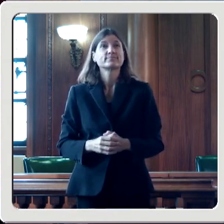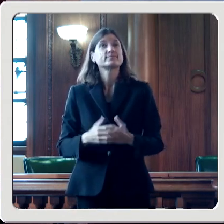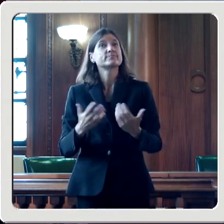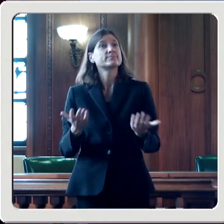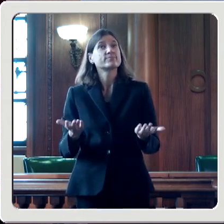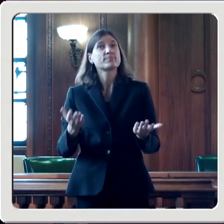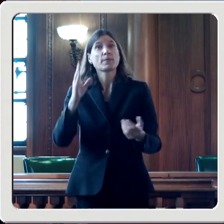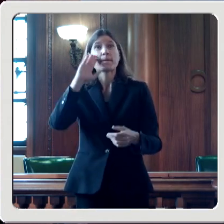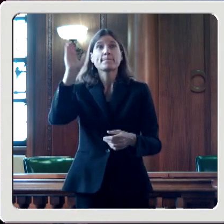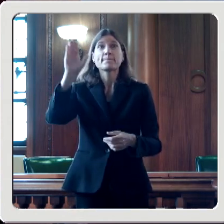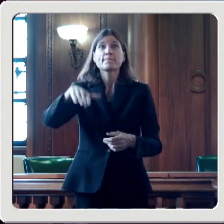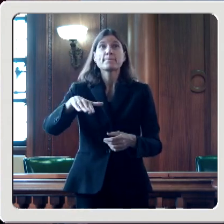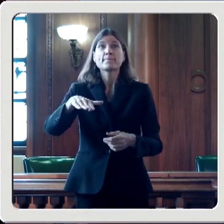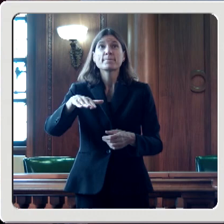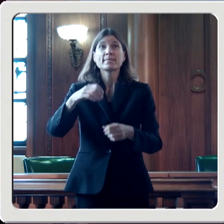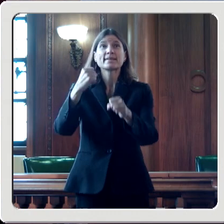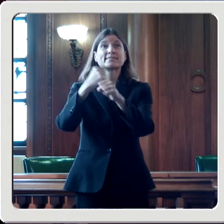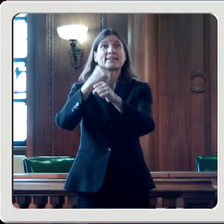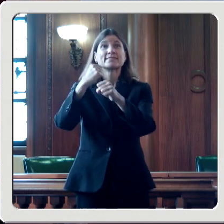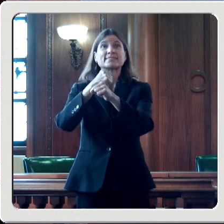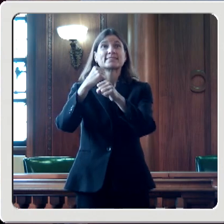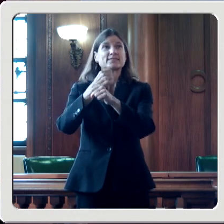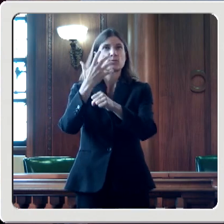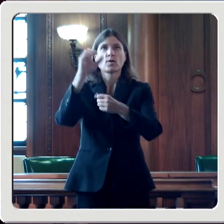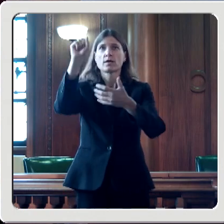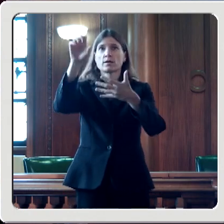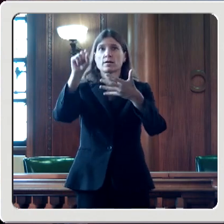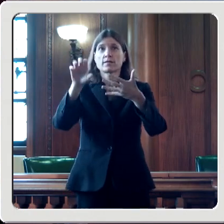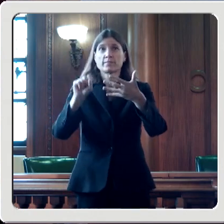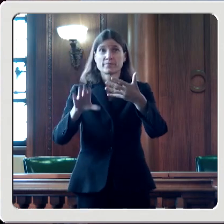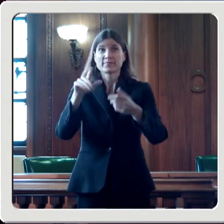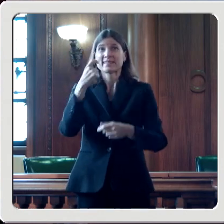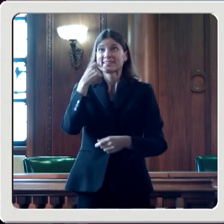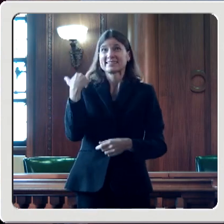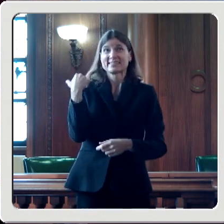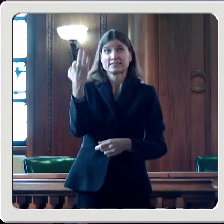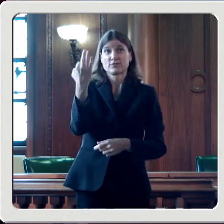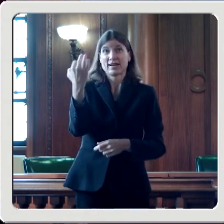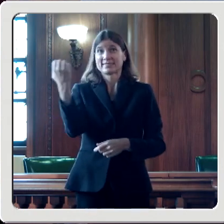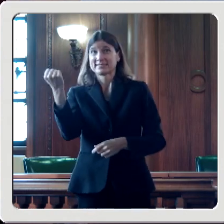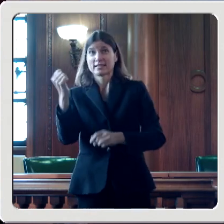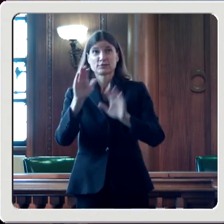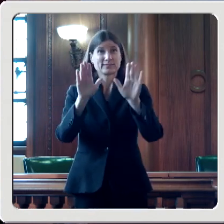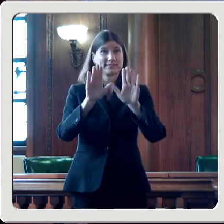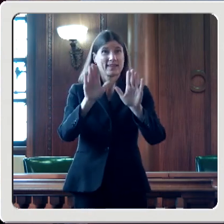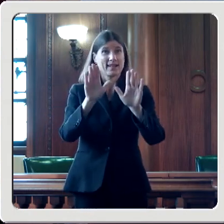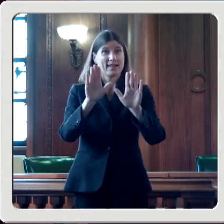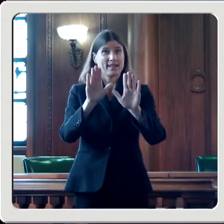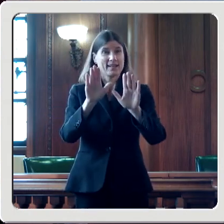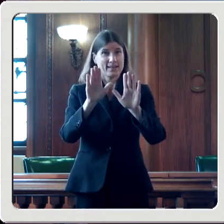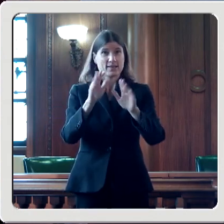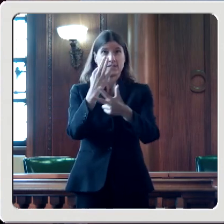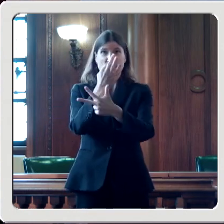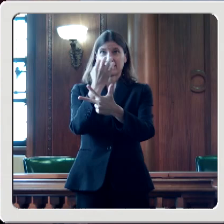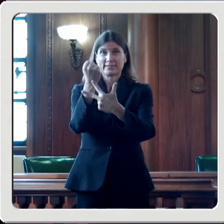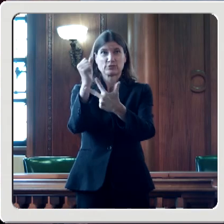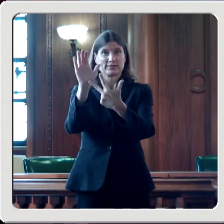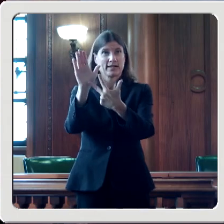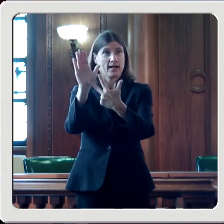total was under, for Friday, Saturday, Sunday, was under double